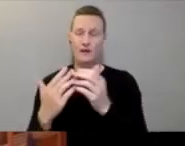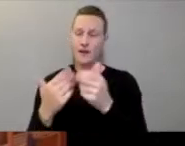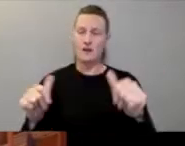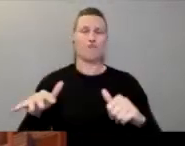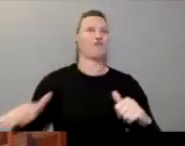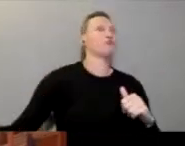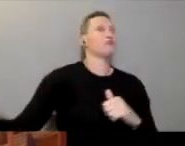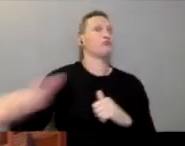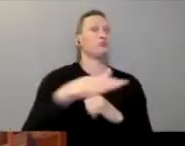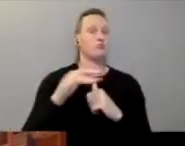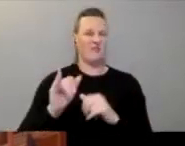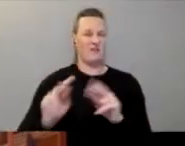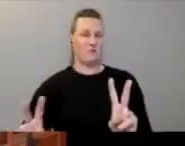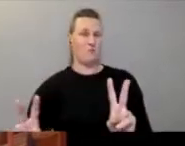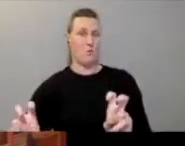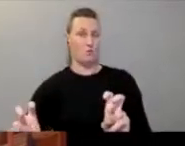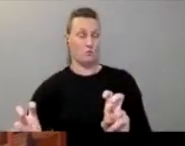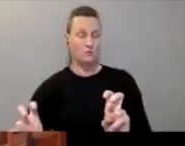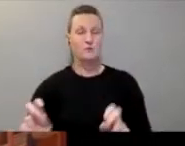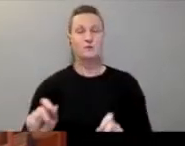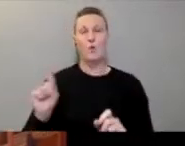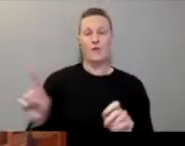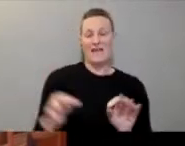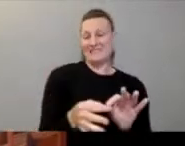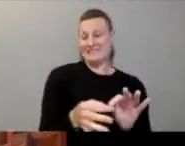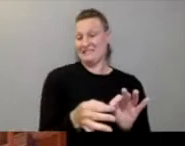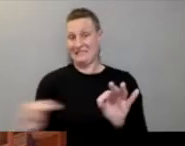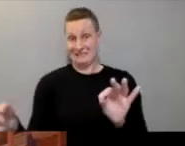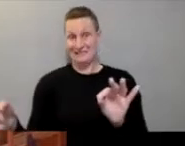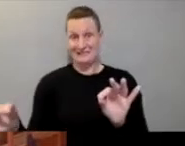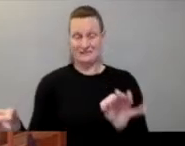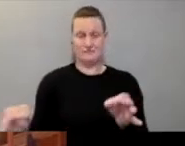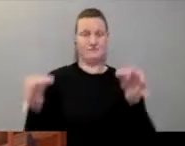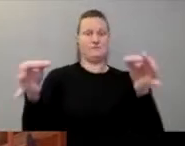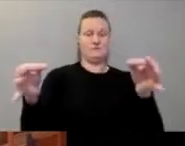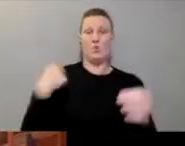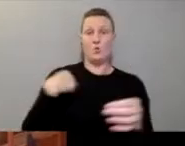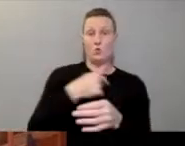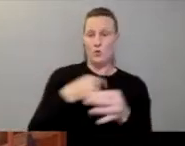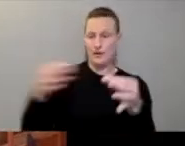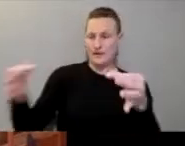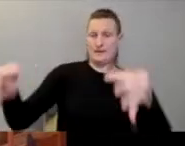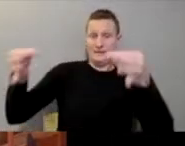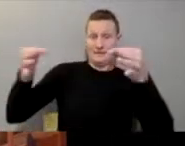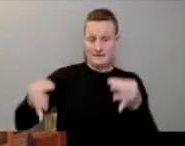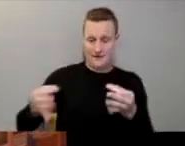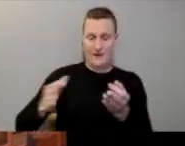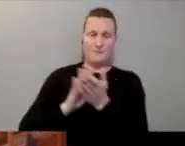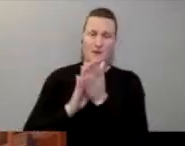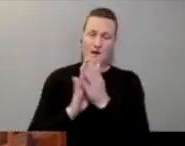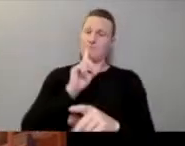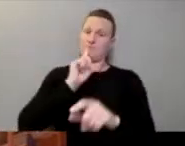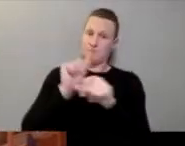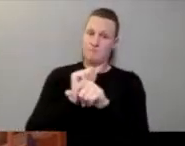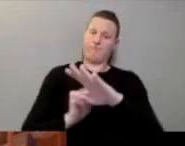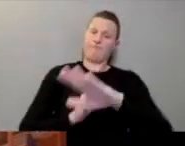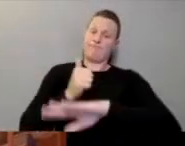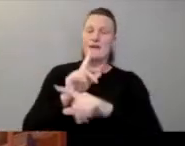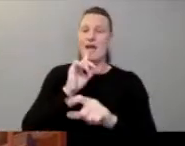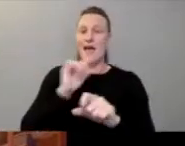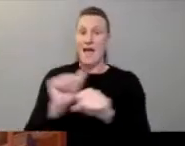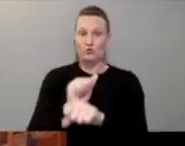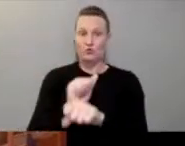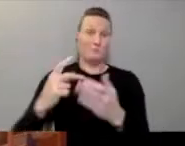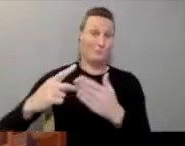takes those three pieces of that tagline and turns them into pillars of the ArtworxTO program, which I'm sure a number of you have looked